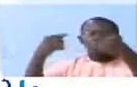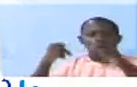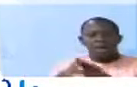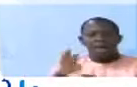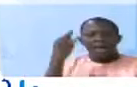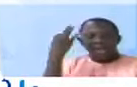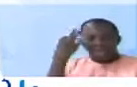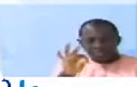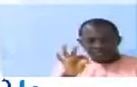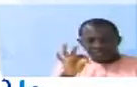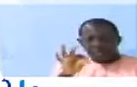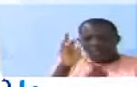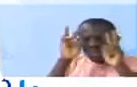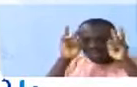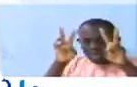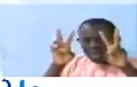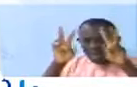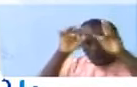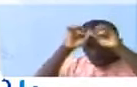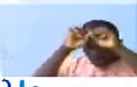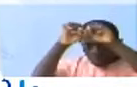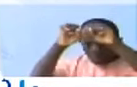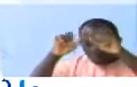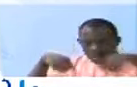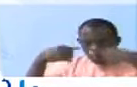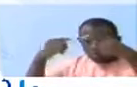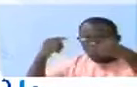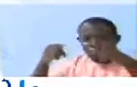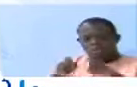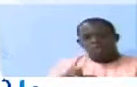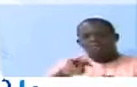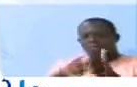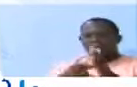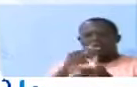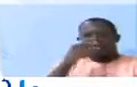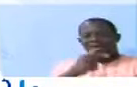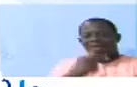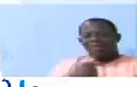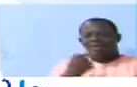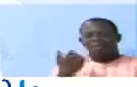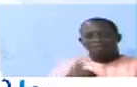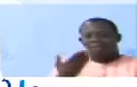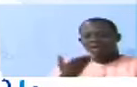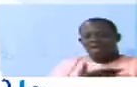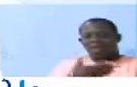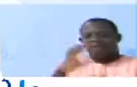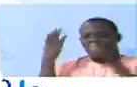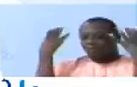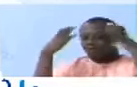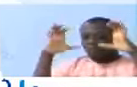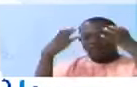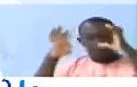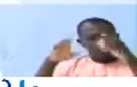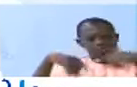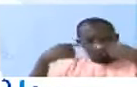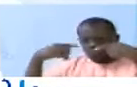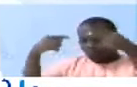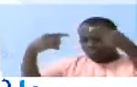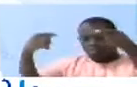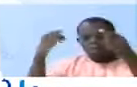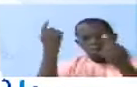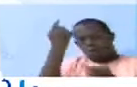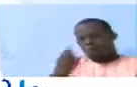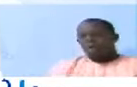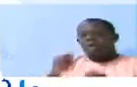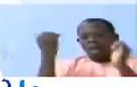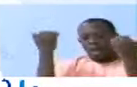information I have had was that indigenous of the Gambia should come together and demonstrate to show their displeasure